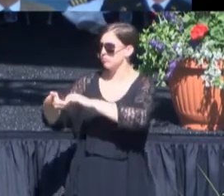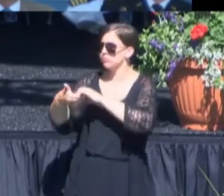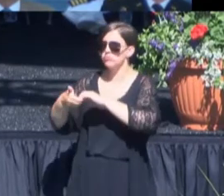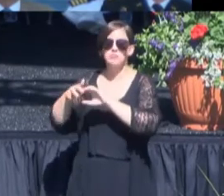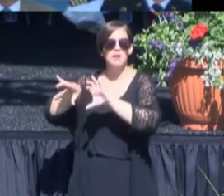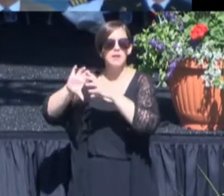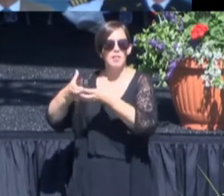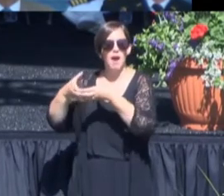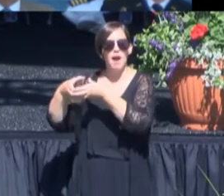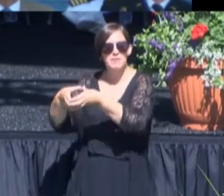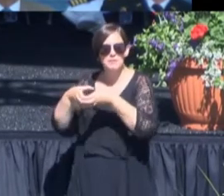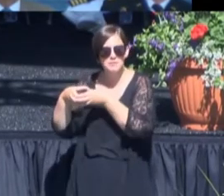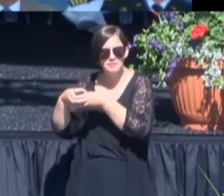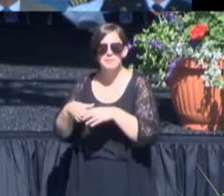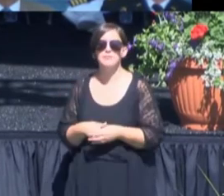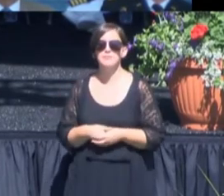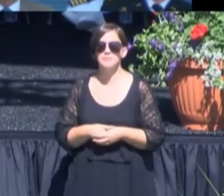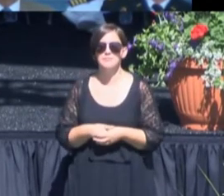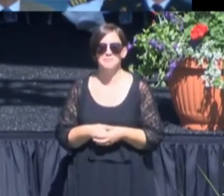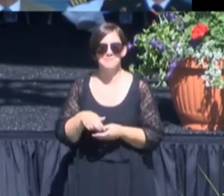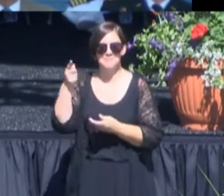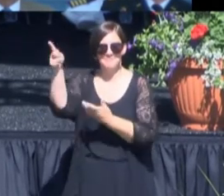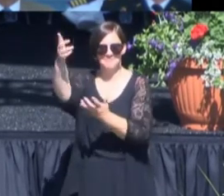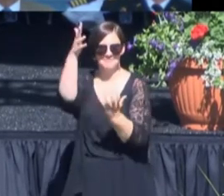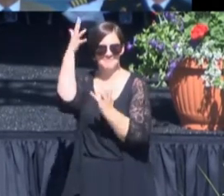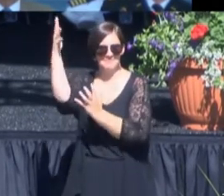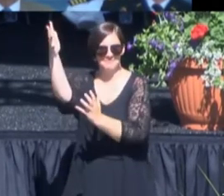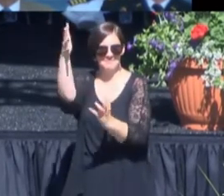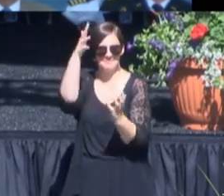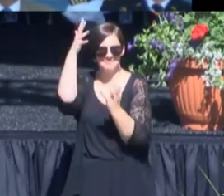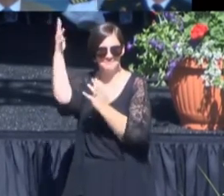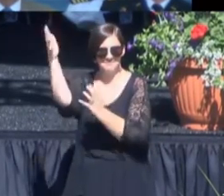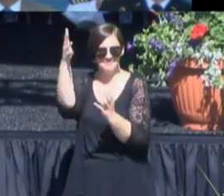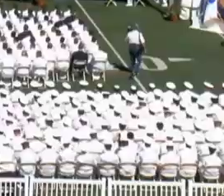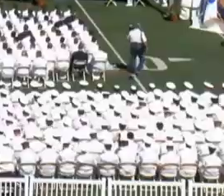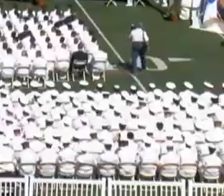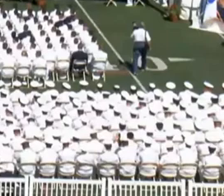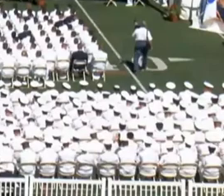class. You shouldered the burden. Yeah, give yourselves a hand.